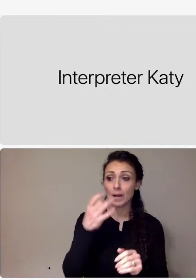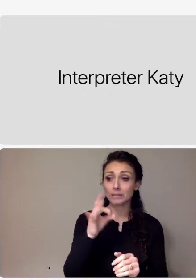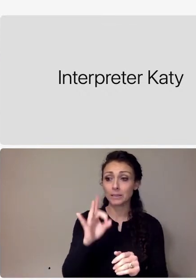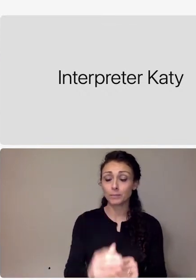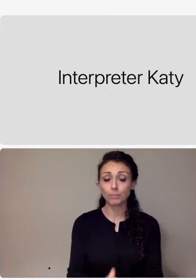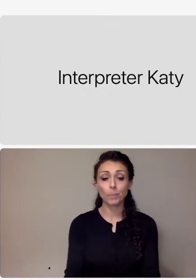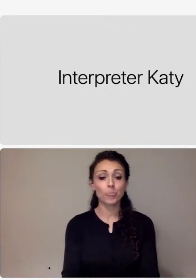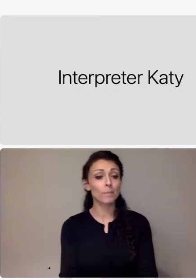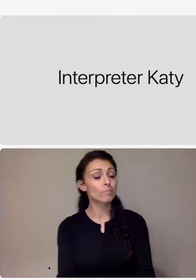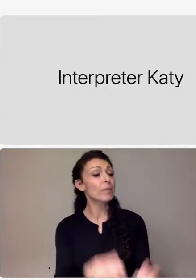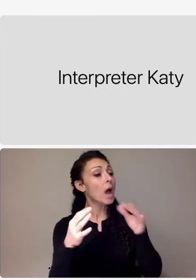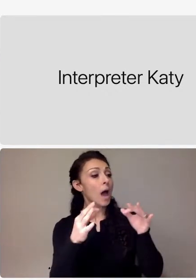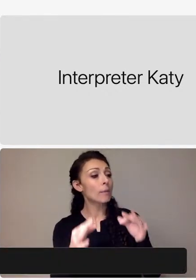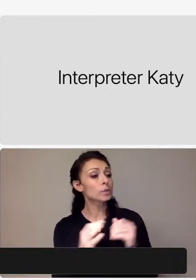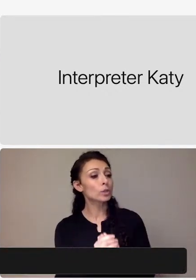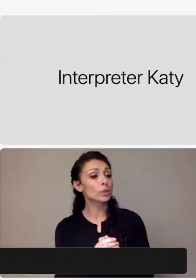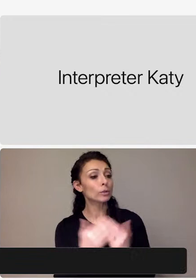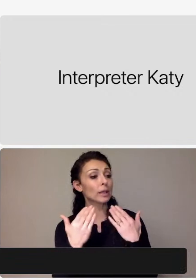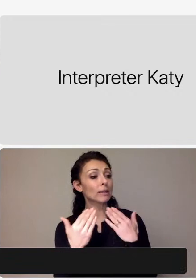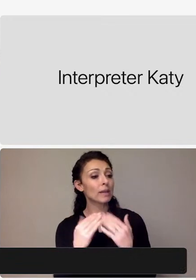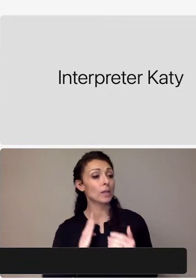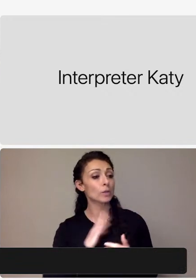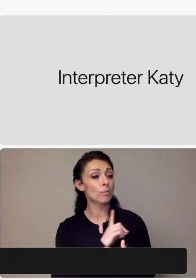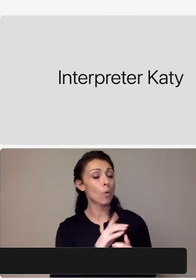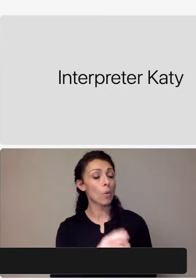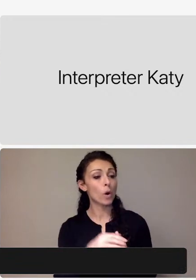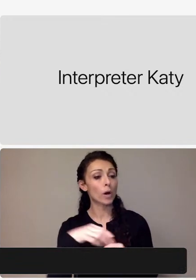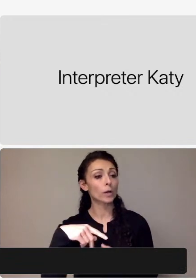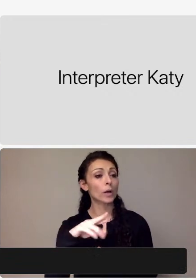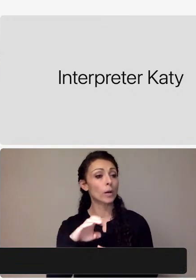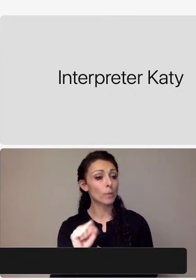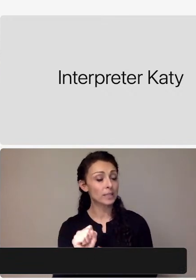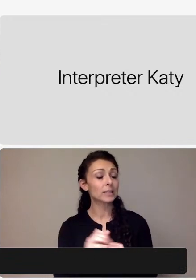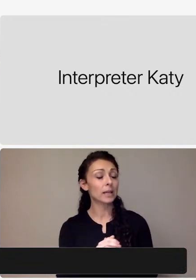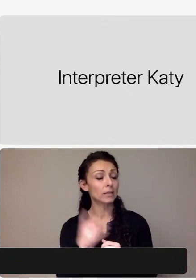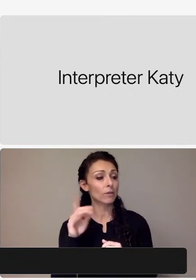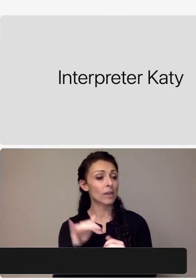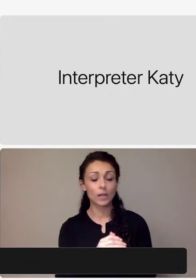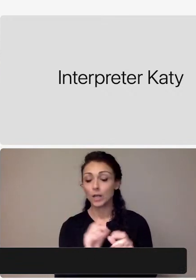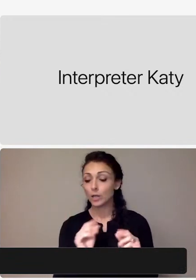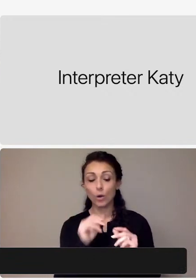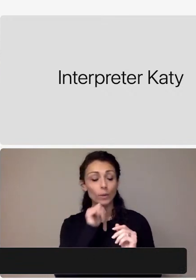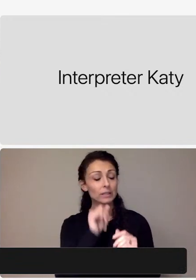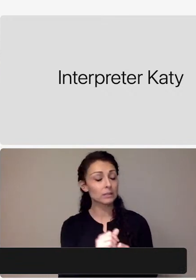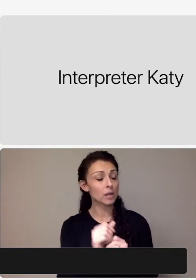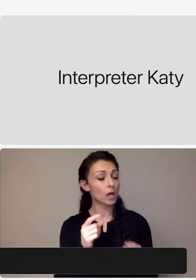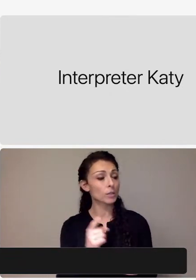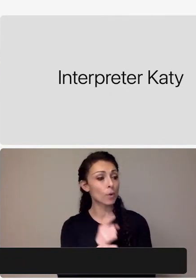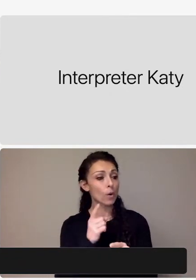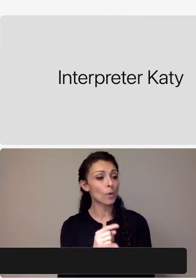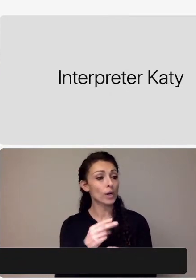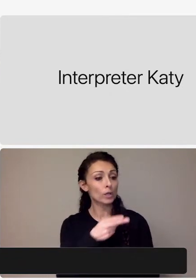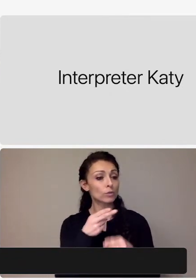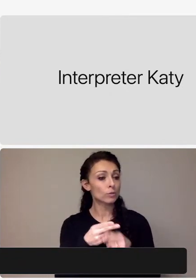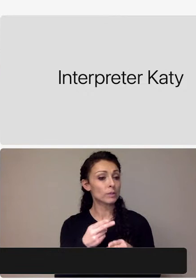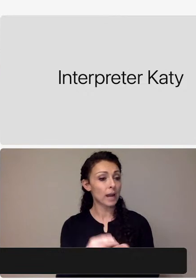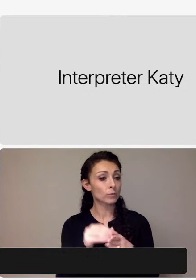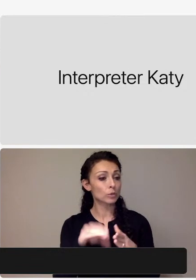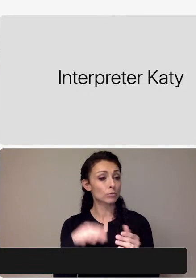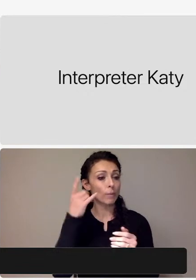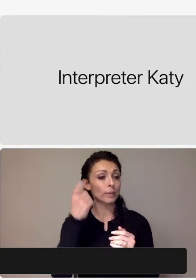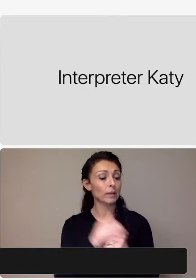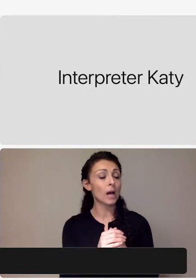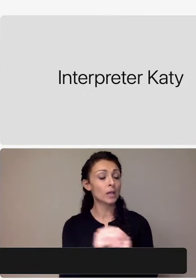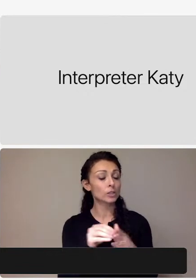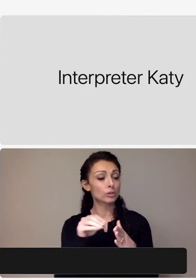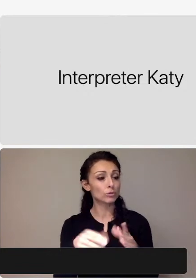absolutely thank you more president for that uh it is not appropriate to name students these are minors